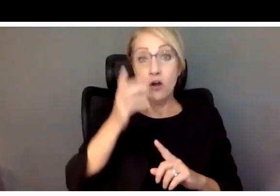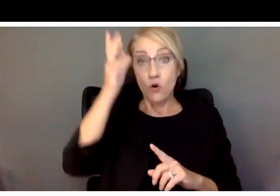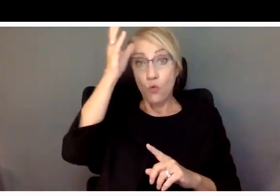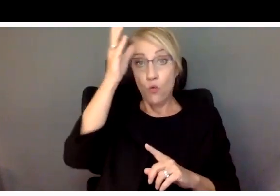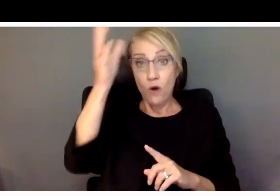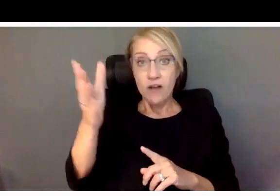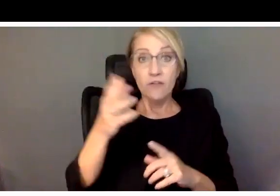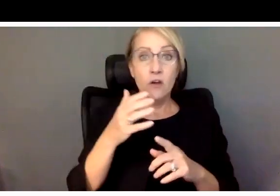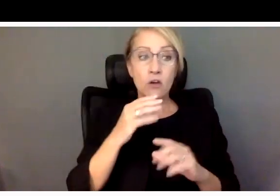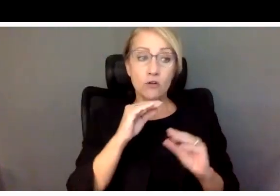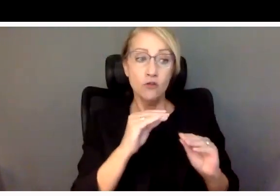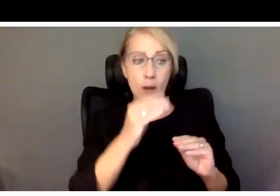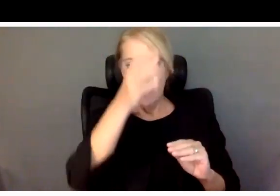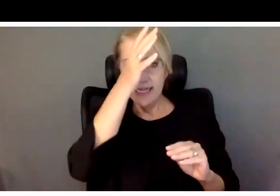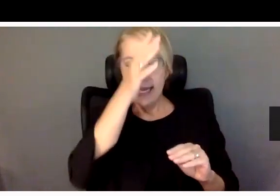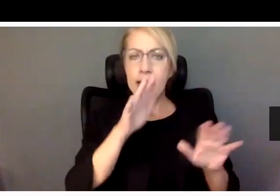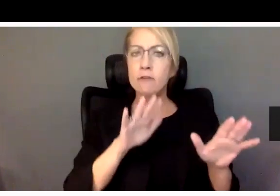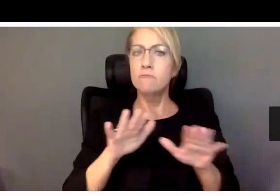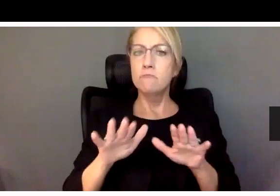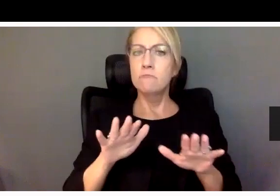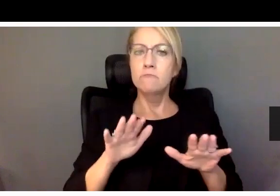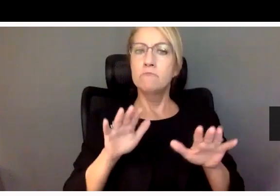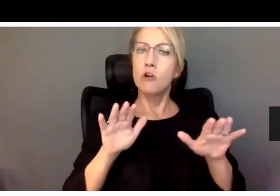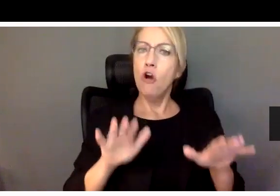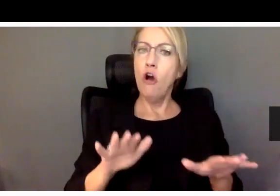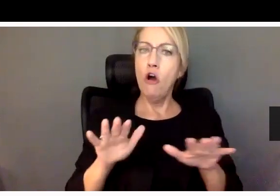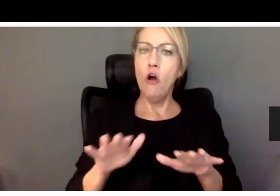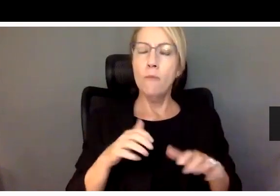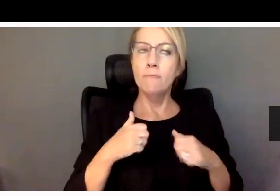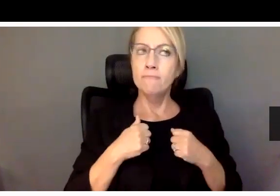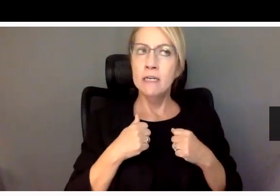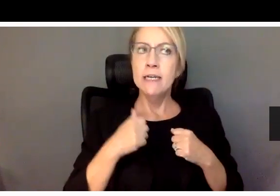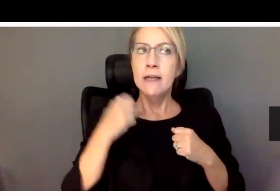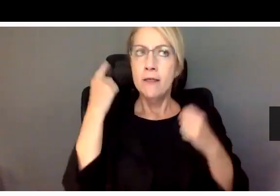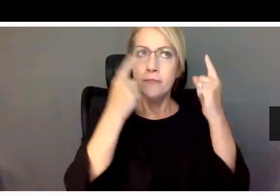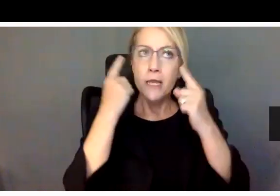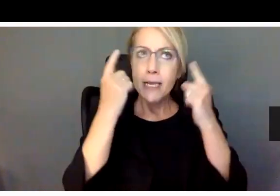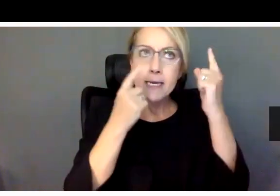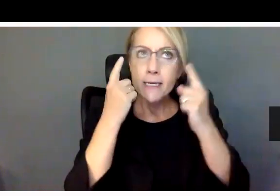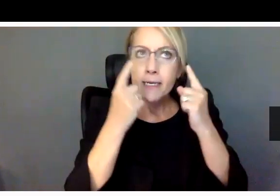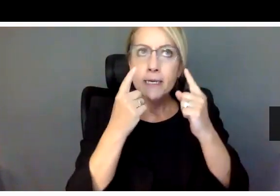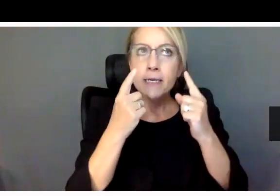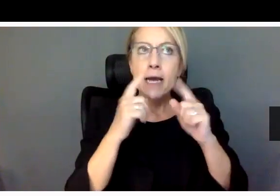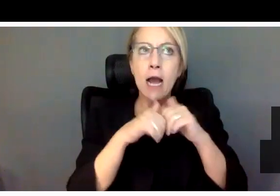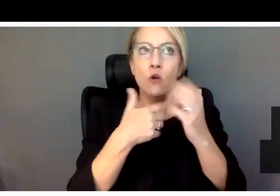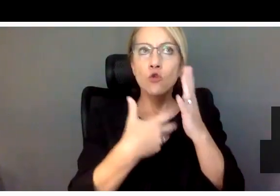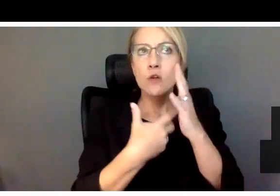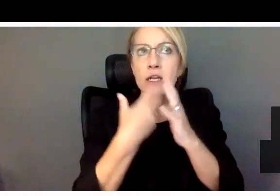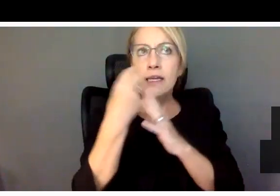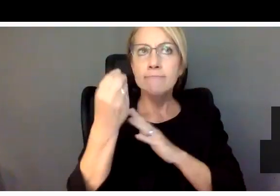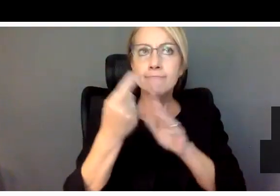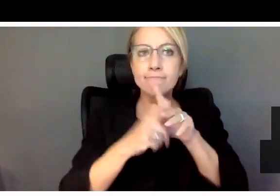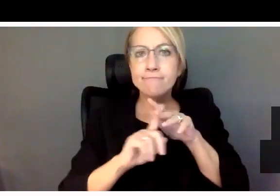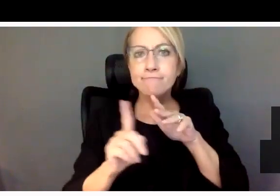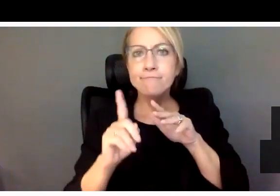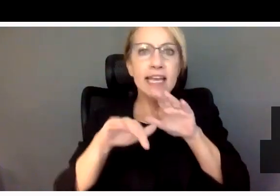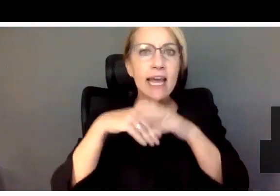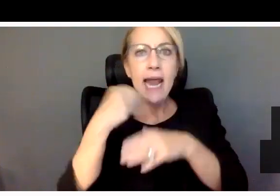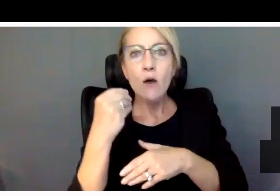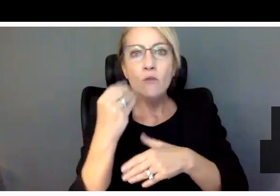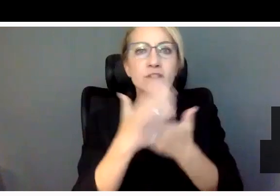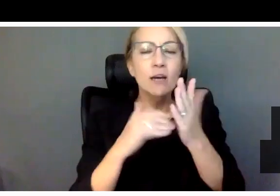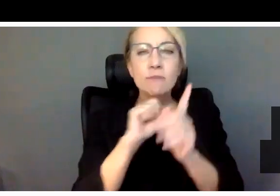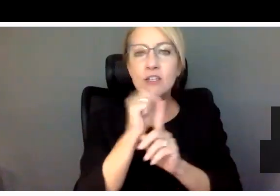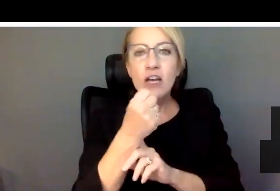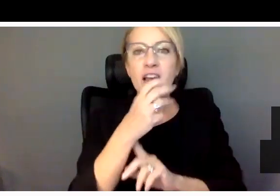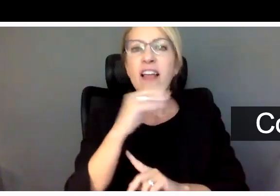way out of any situations. And these lessons have served my father well throughout his career in